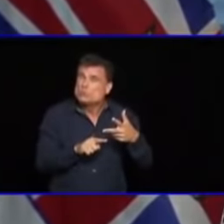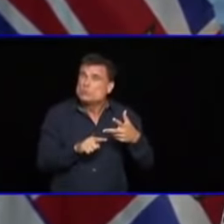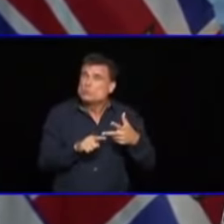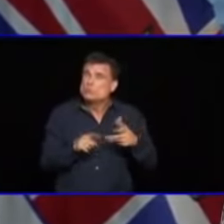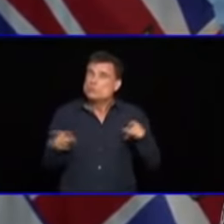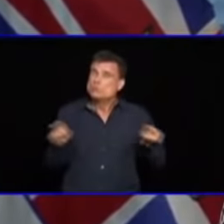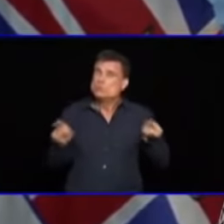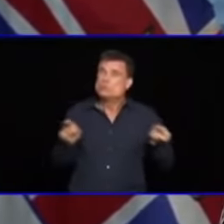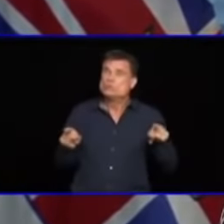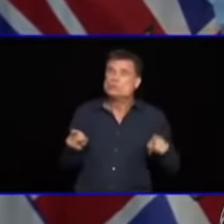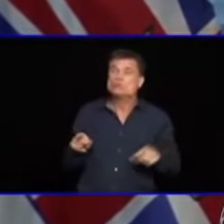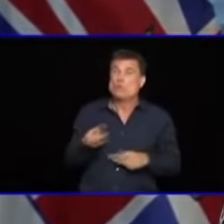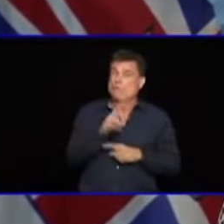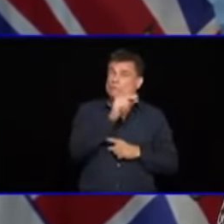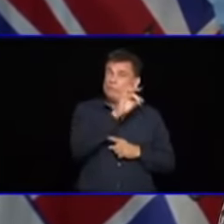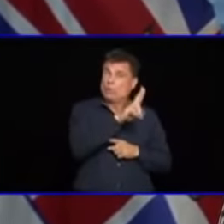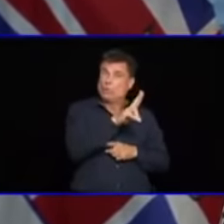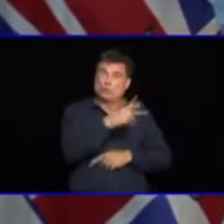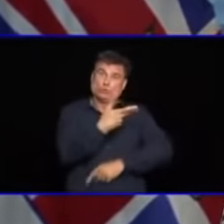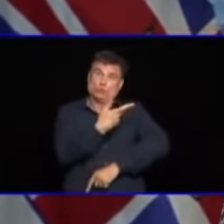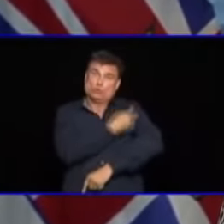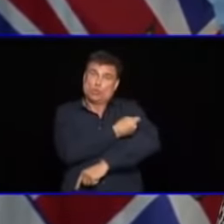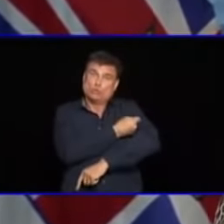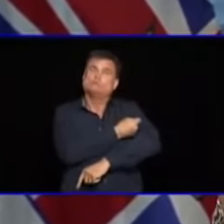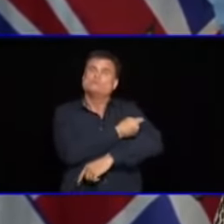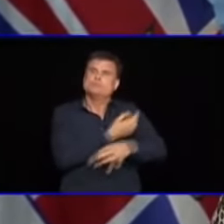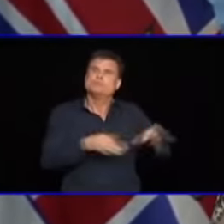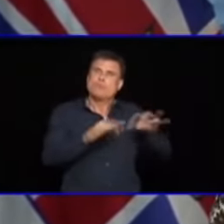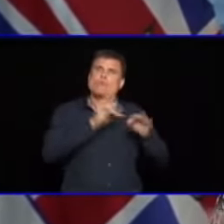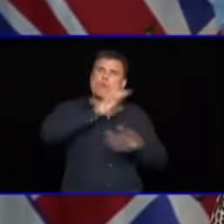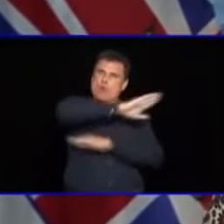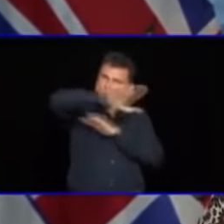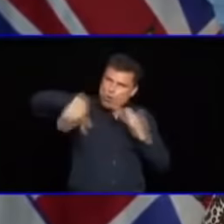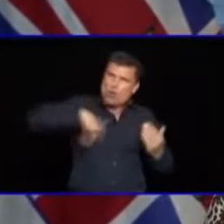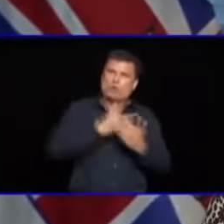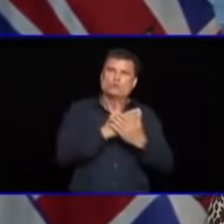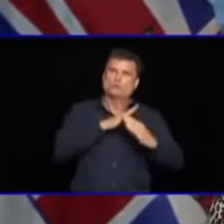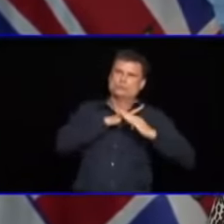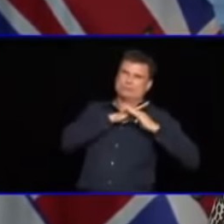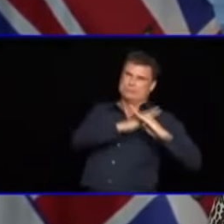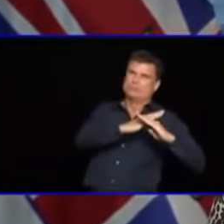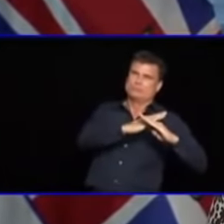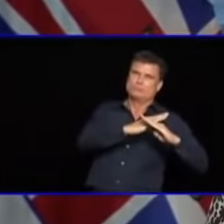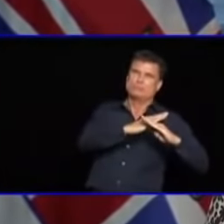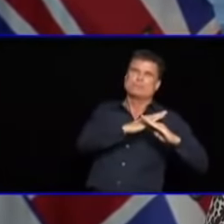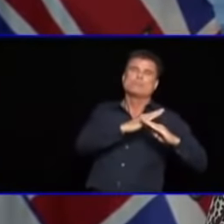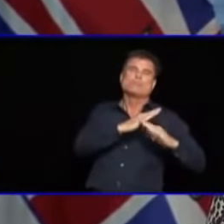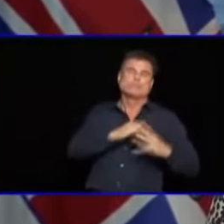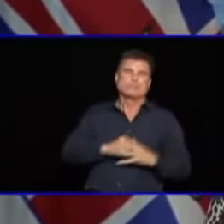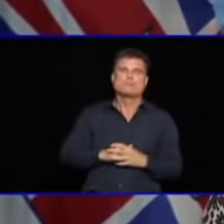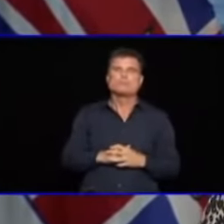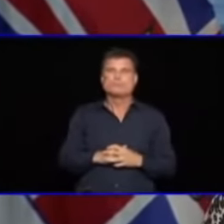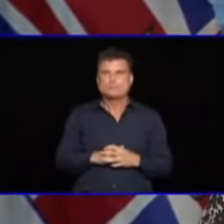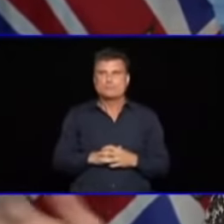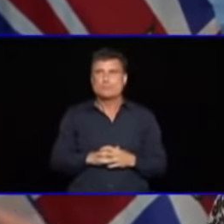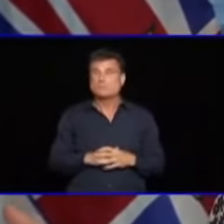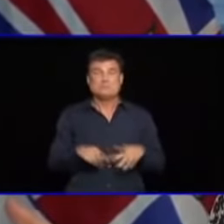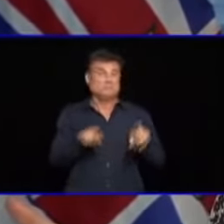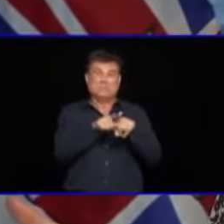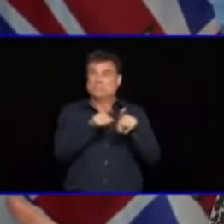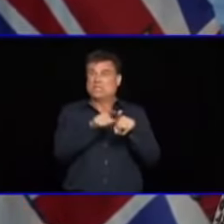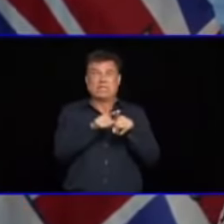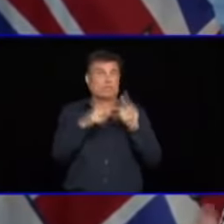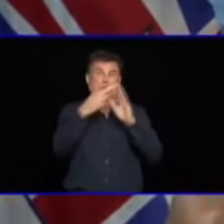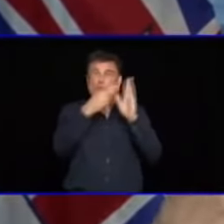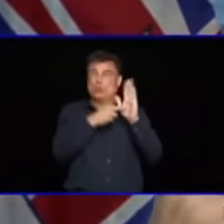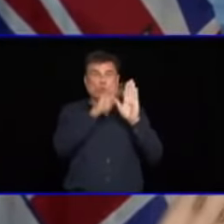influenza shots are very important for all of us, but also those other measures that we know prevent respiratory transmission. So keeping our